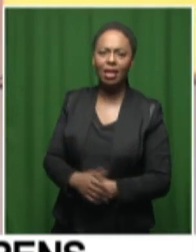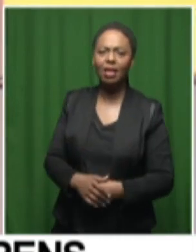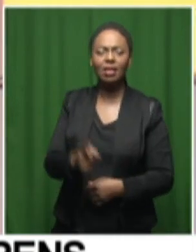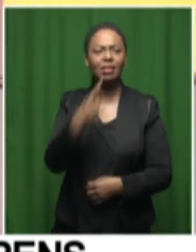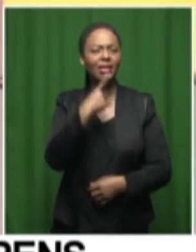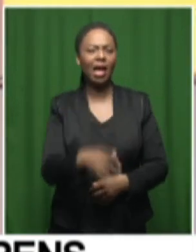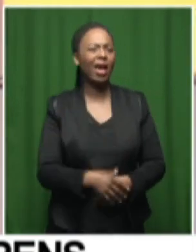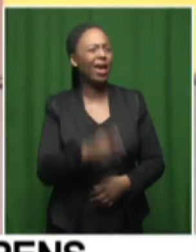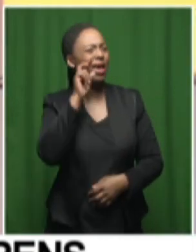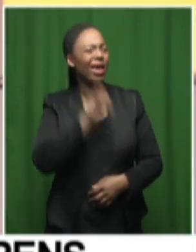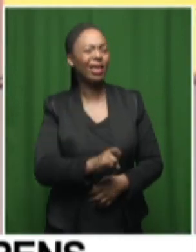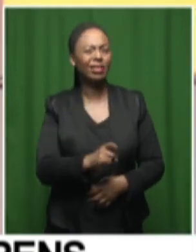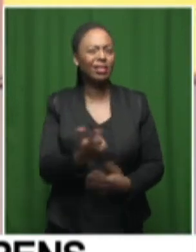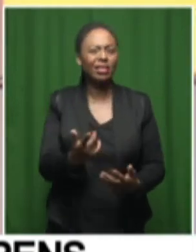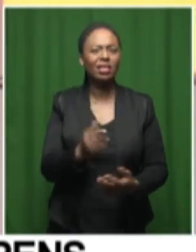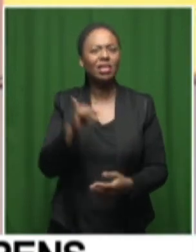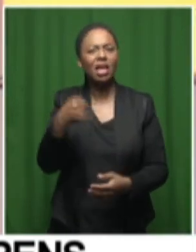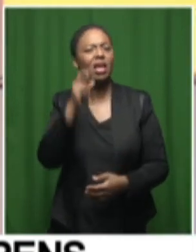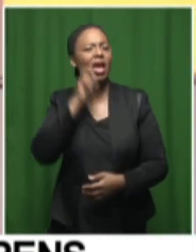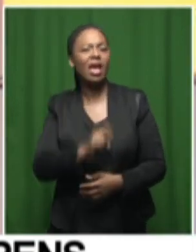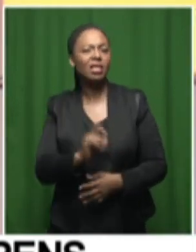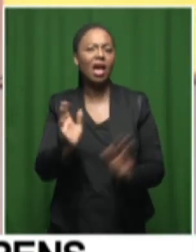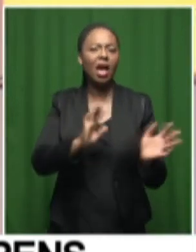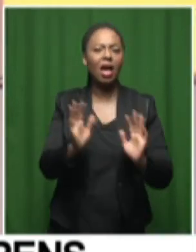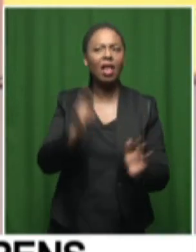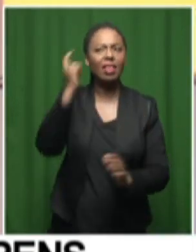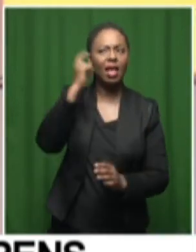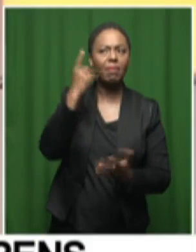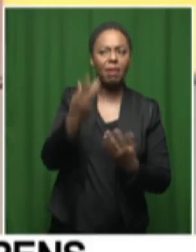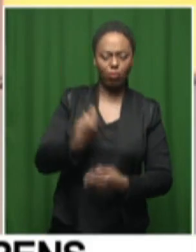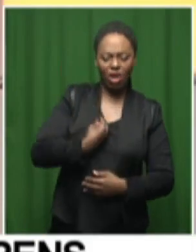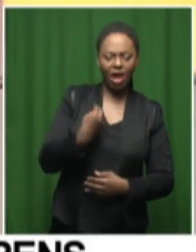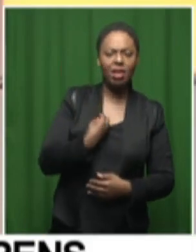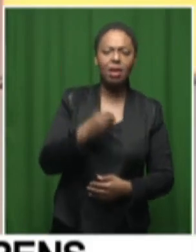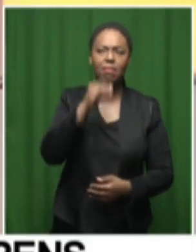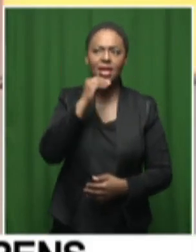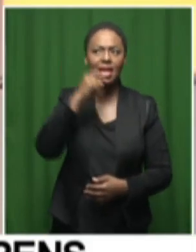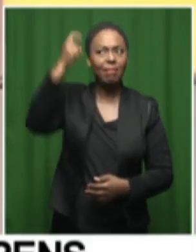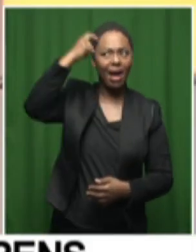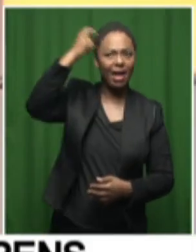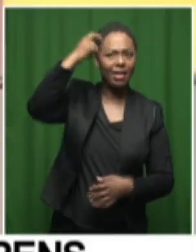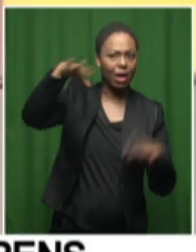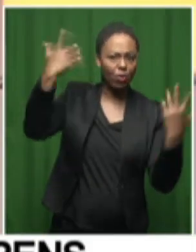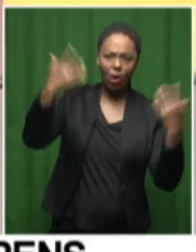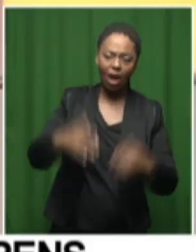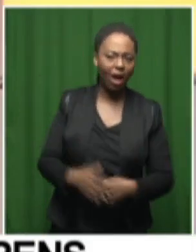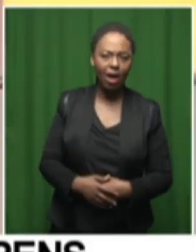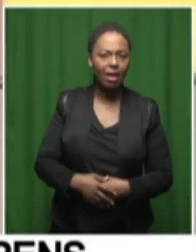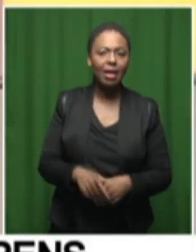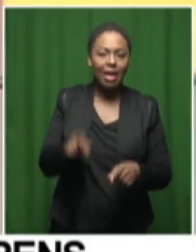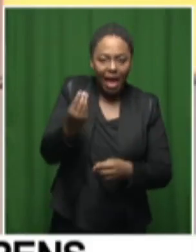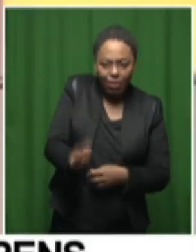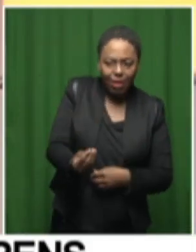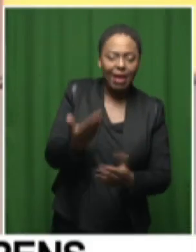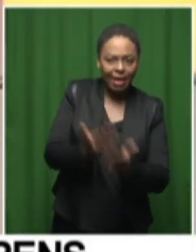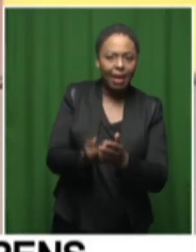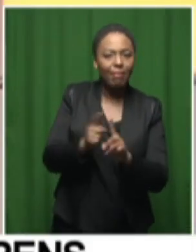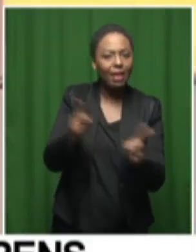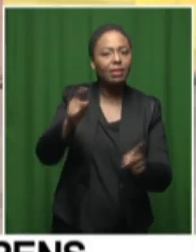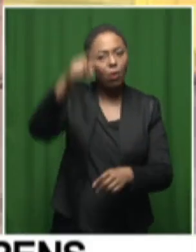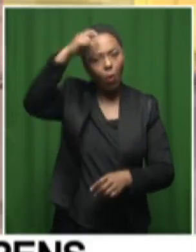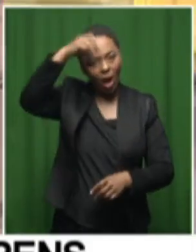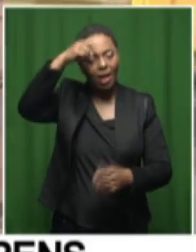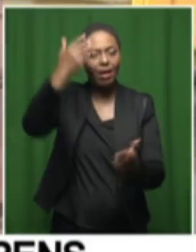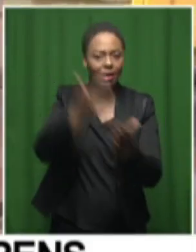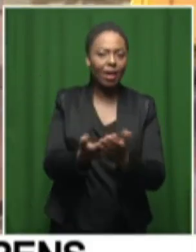be an ageist, don't think just because a person is a certain age, they can't be an agent of change. I've seen young people that actually